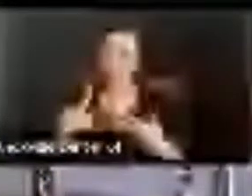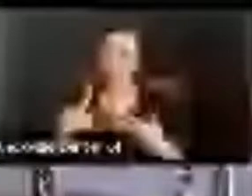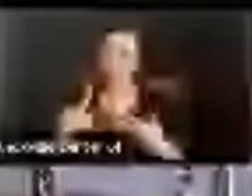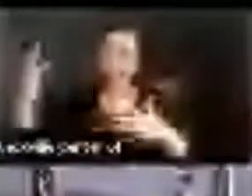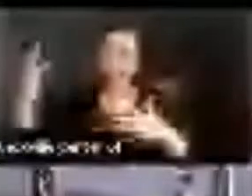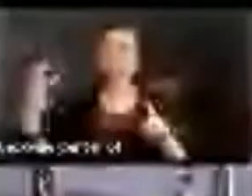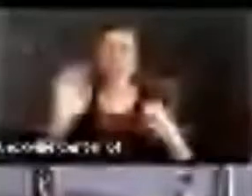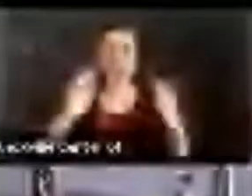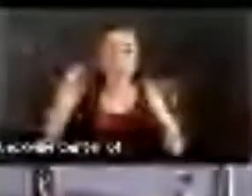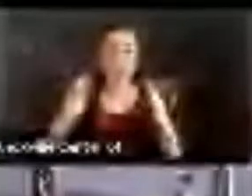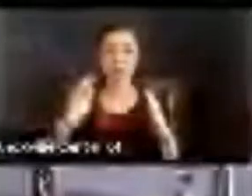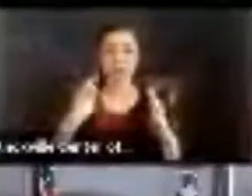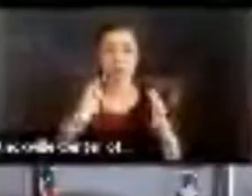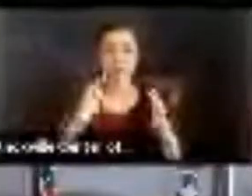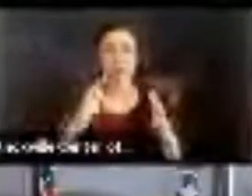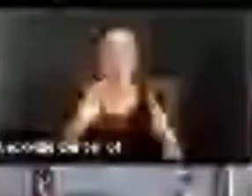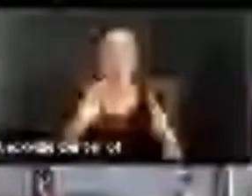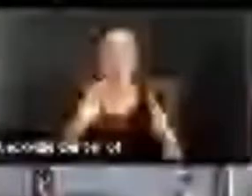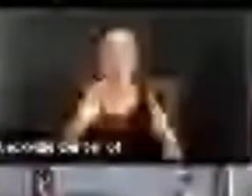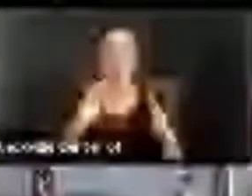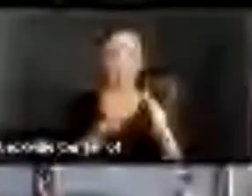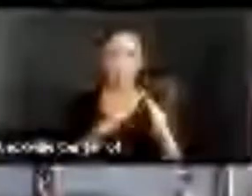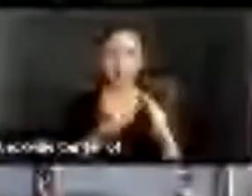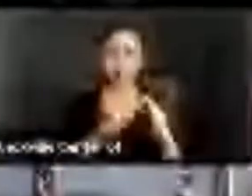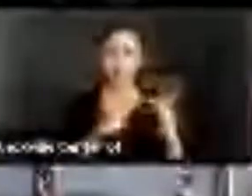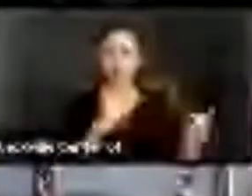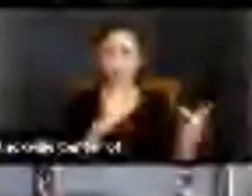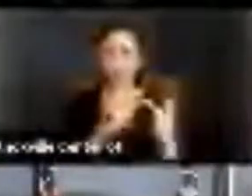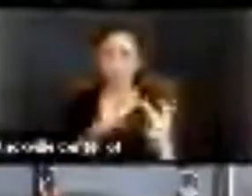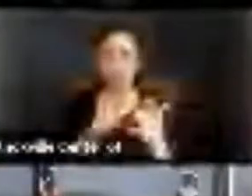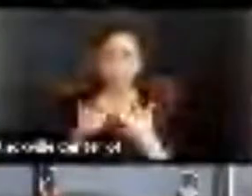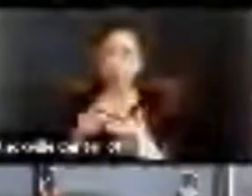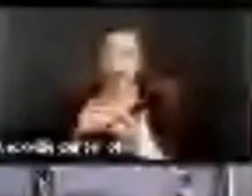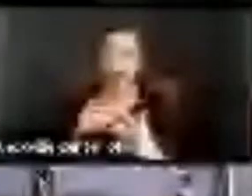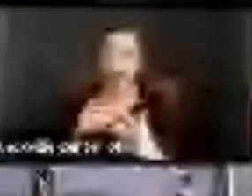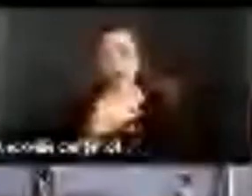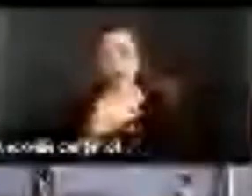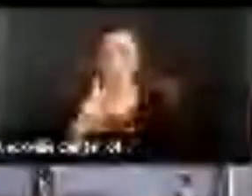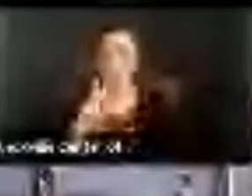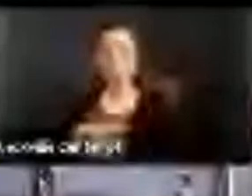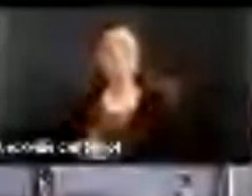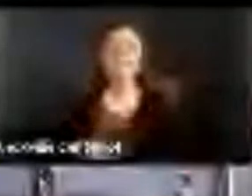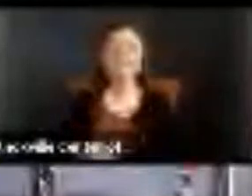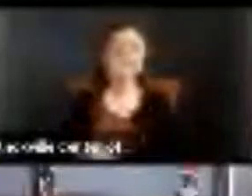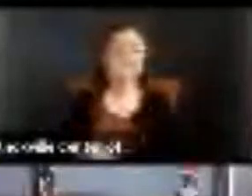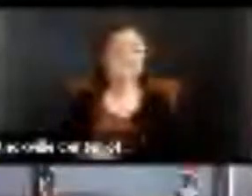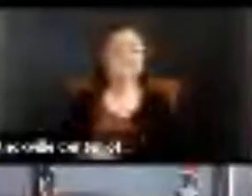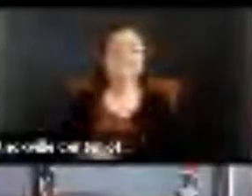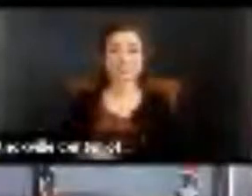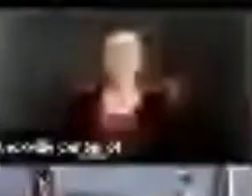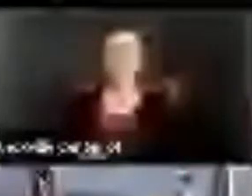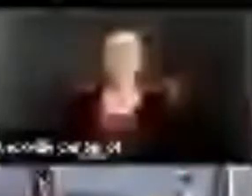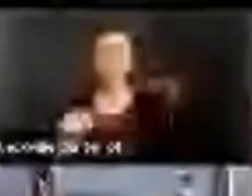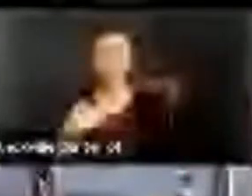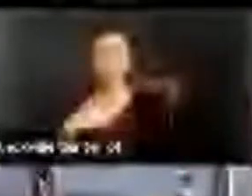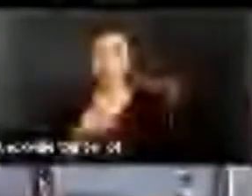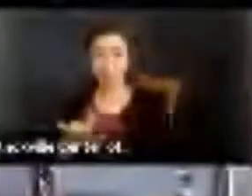4 to 6, or a community case has 4 to 6 contacts, UT students on average have around 20.